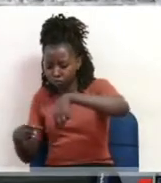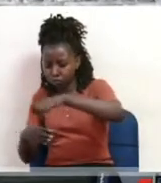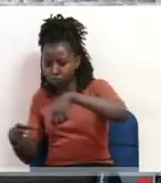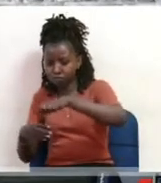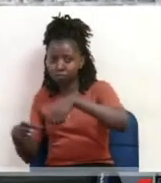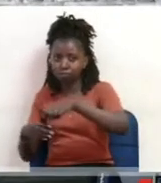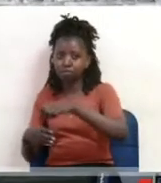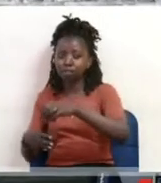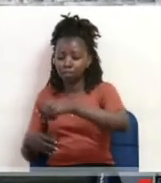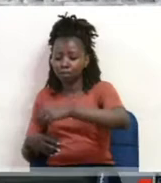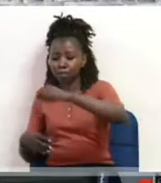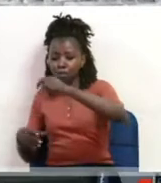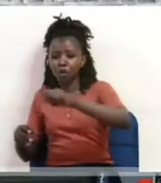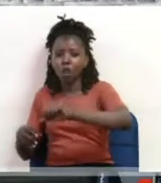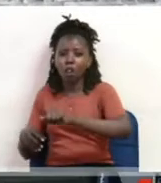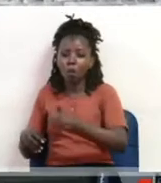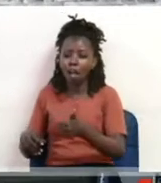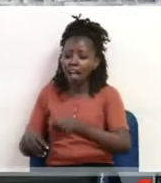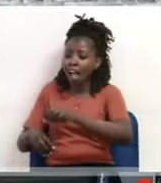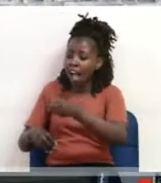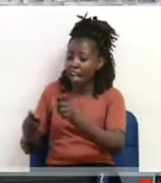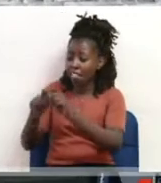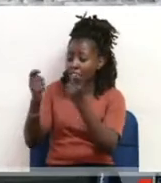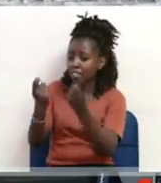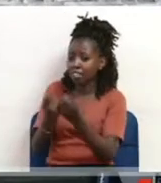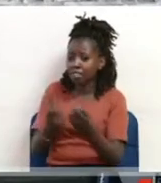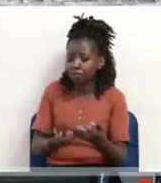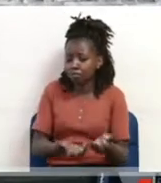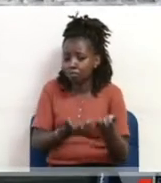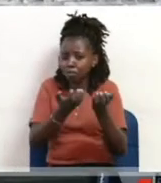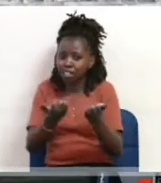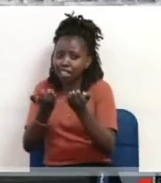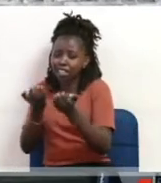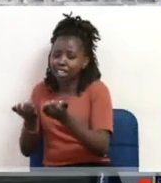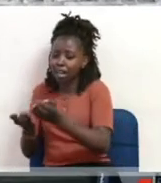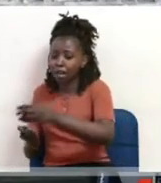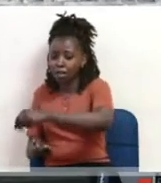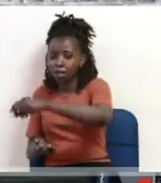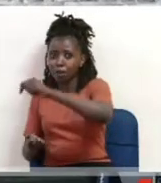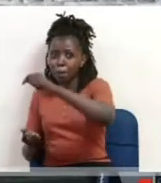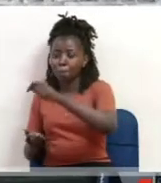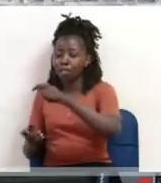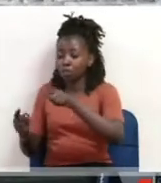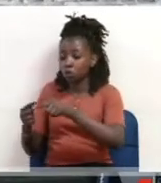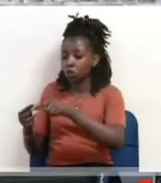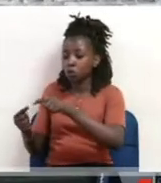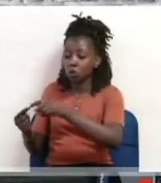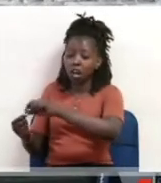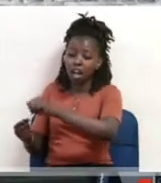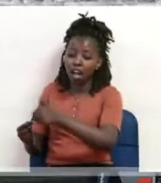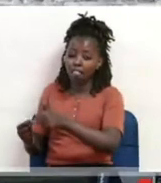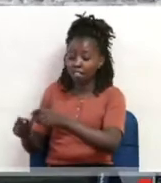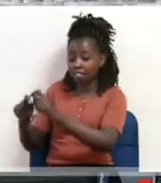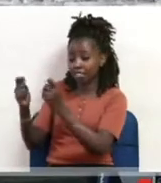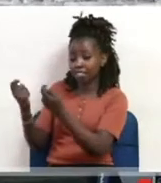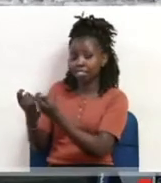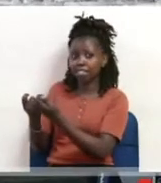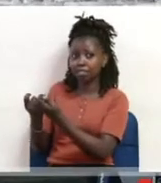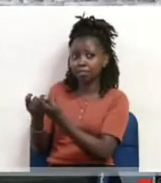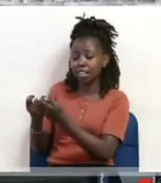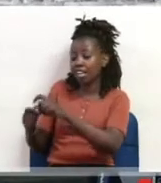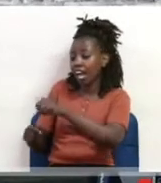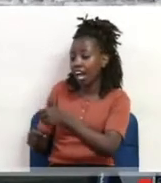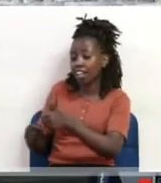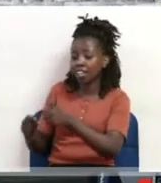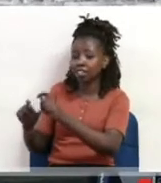where the soil is. Another team to carry the mud into some guys that were ready to fix it. And the guys fixing it. And they would